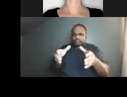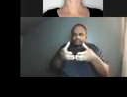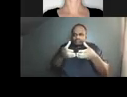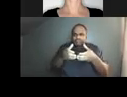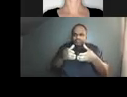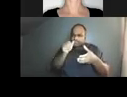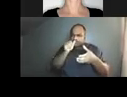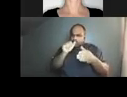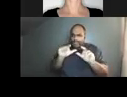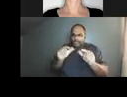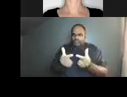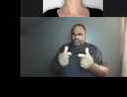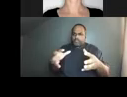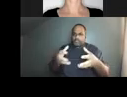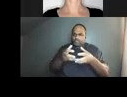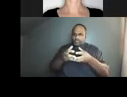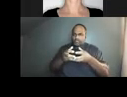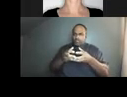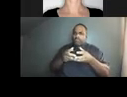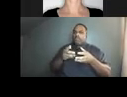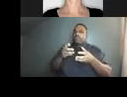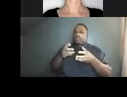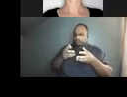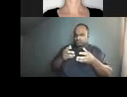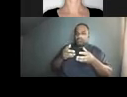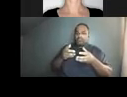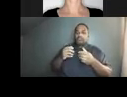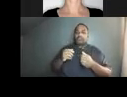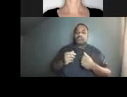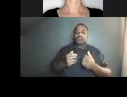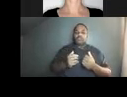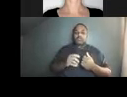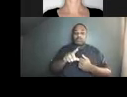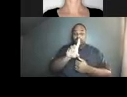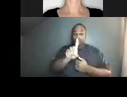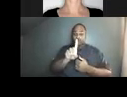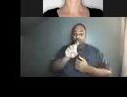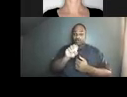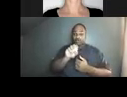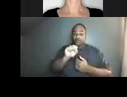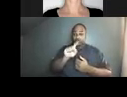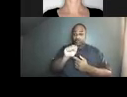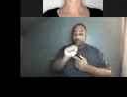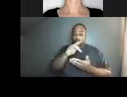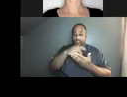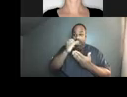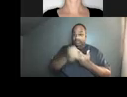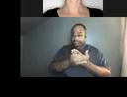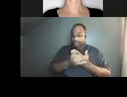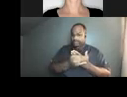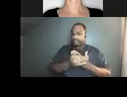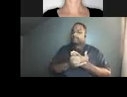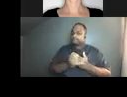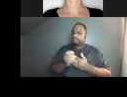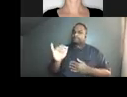It was possible to cross the borders, so to say. The DOST project, which also